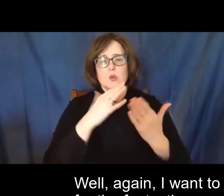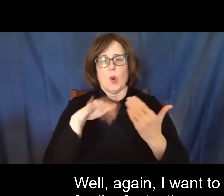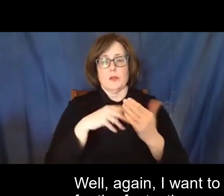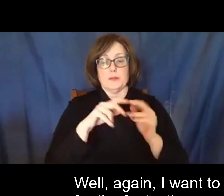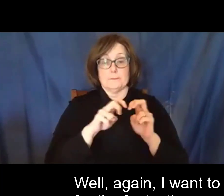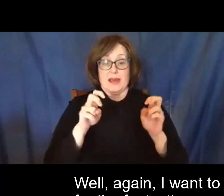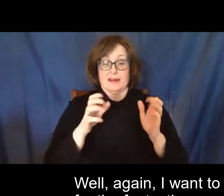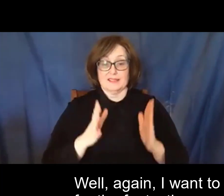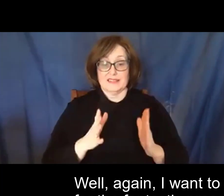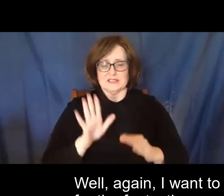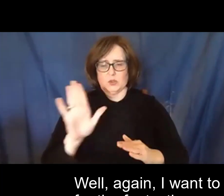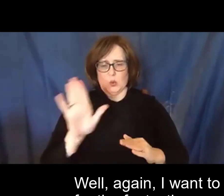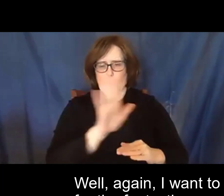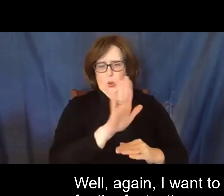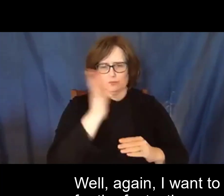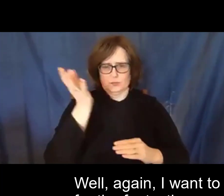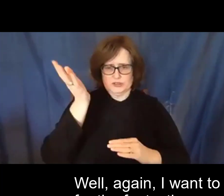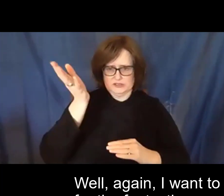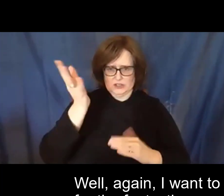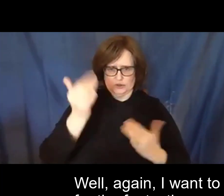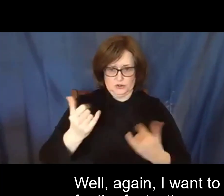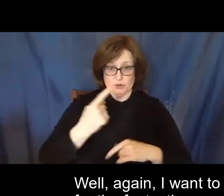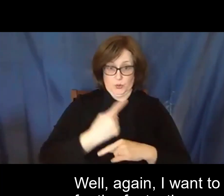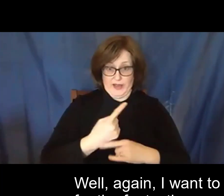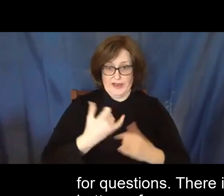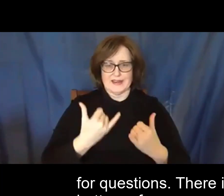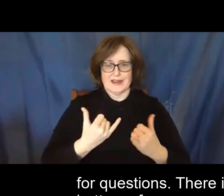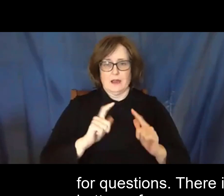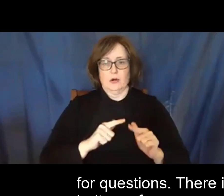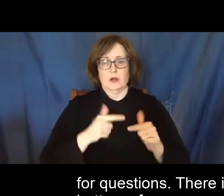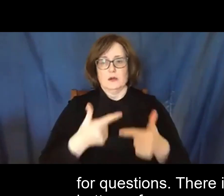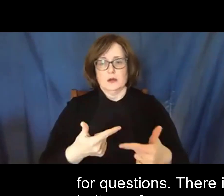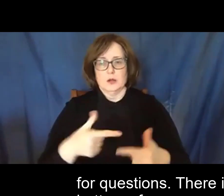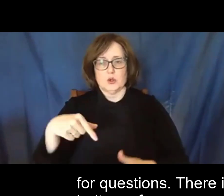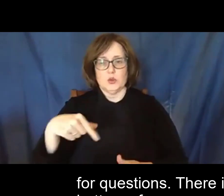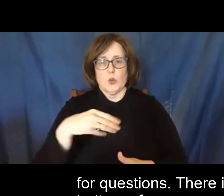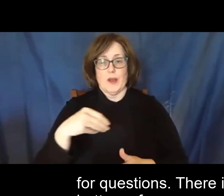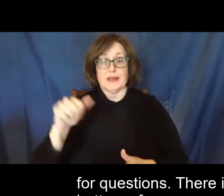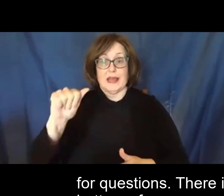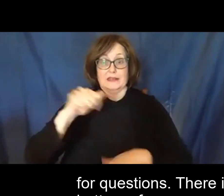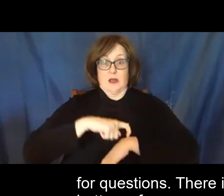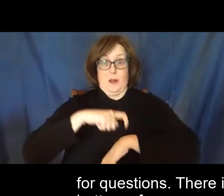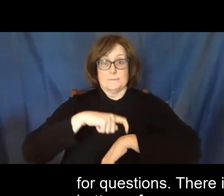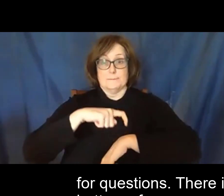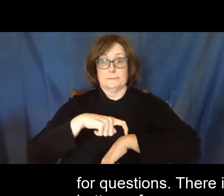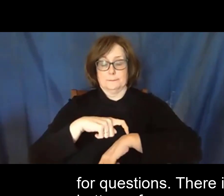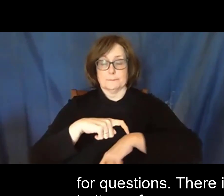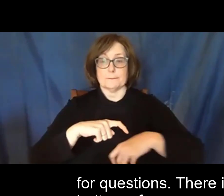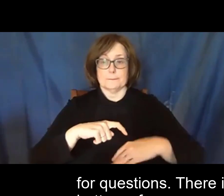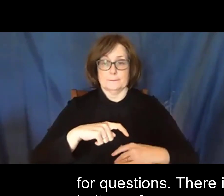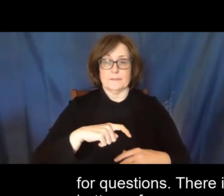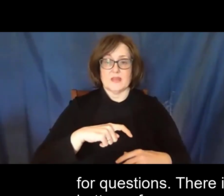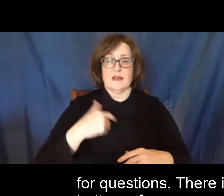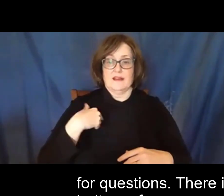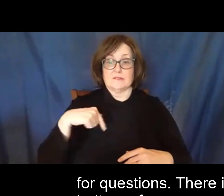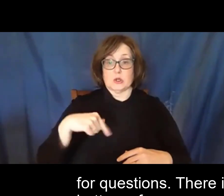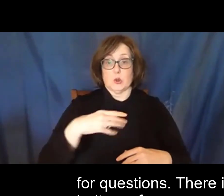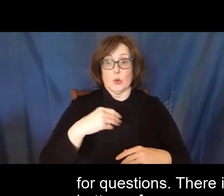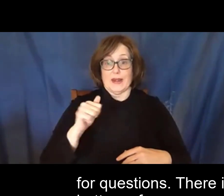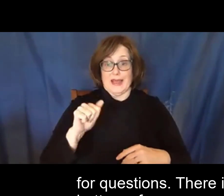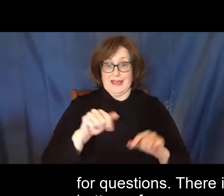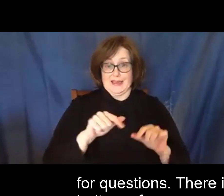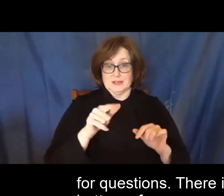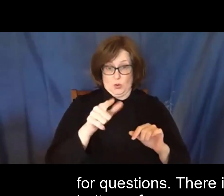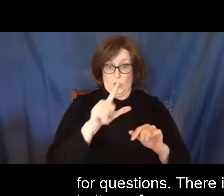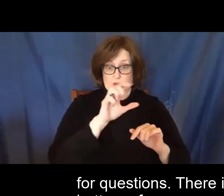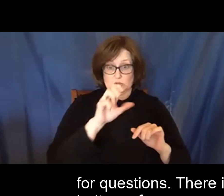fantastic presentations today. We will now open up the floor for questions. There is a Q&A feature on the bottom